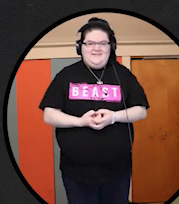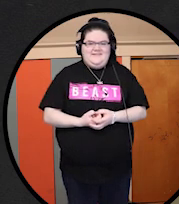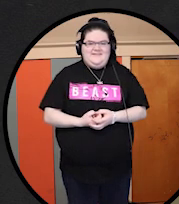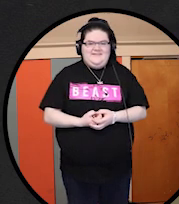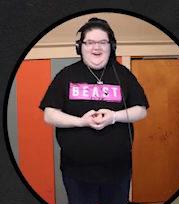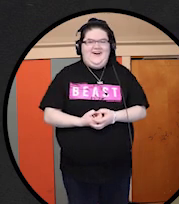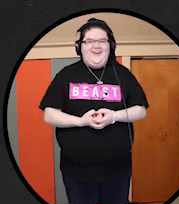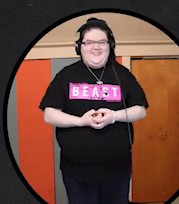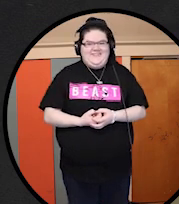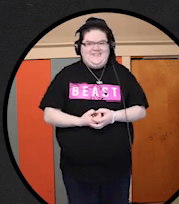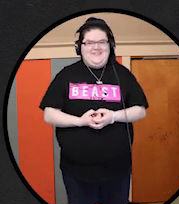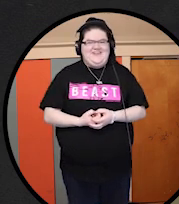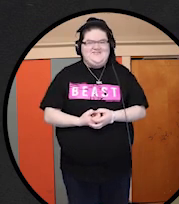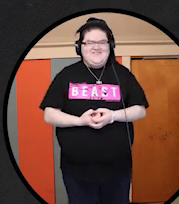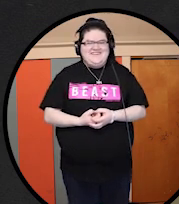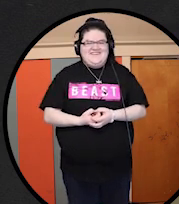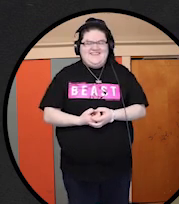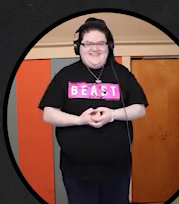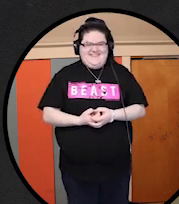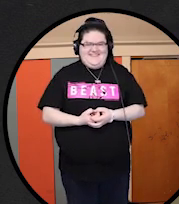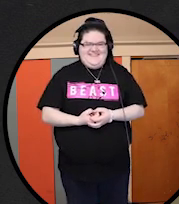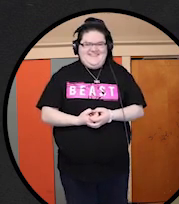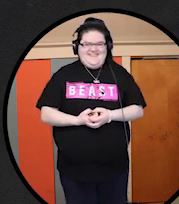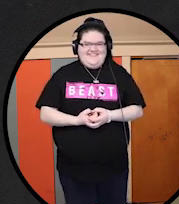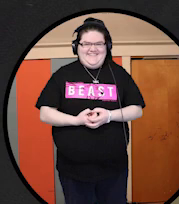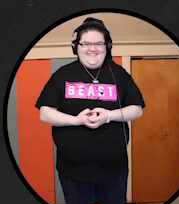made me angry beyond. Oh, this, yo. Yeah. Yeah. You haven't